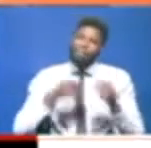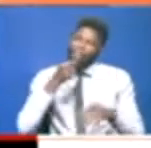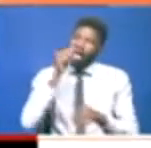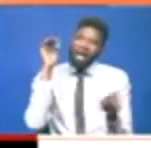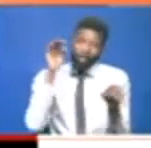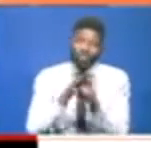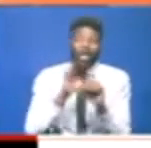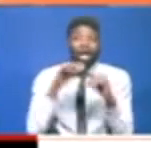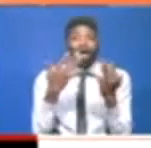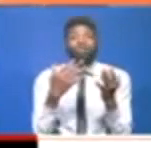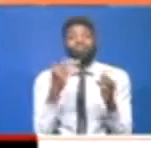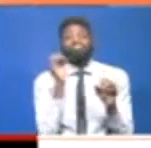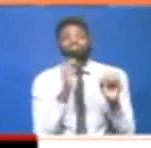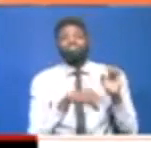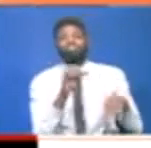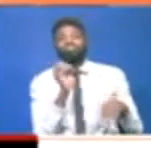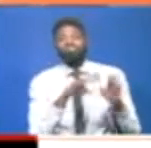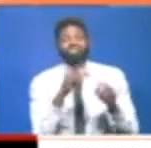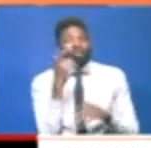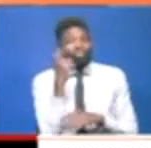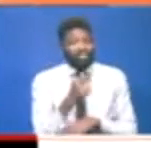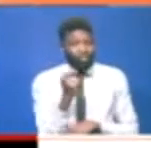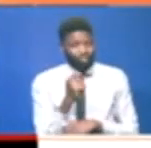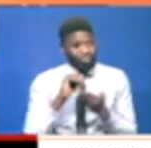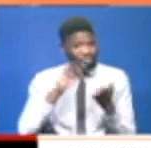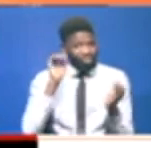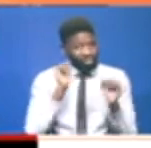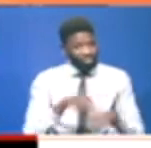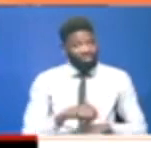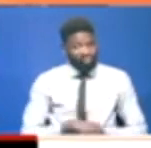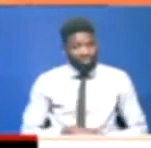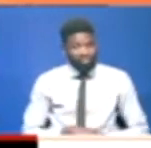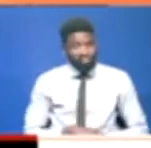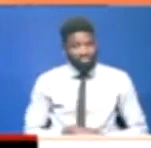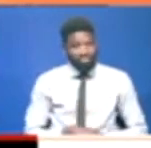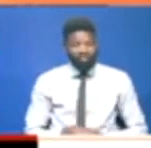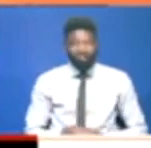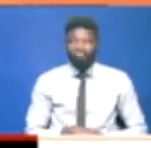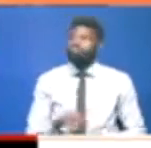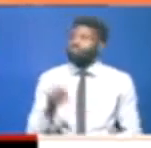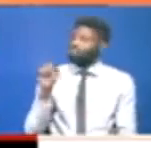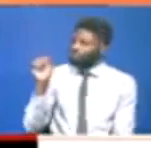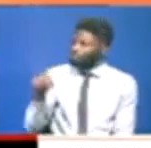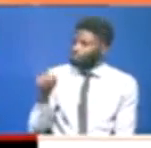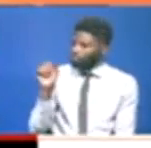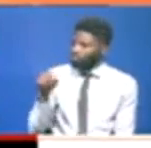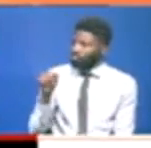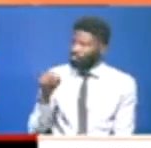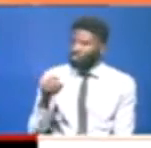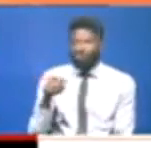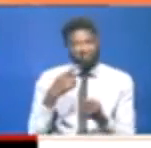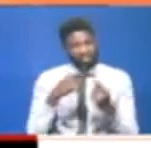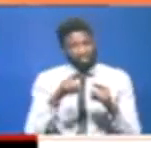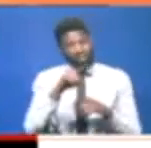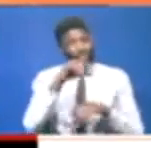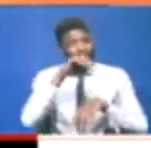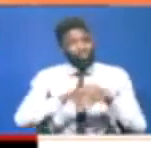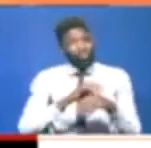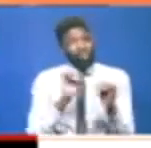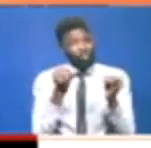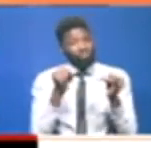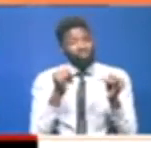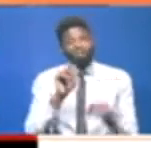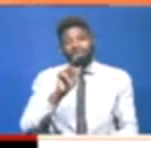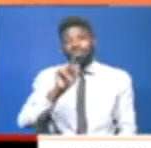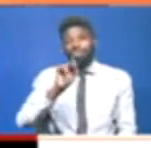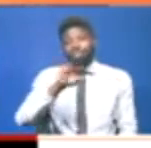by contributing to a pension scheme. Yes. Yes. Of course, that is not very good news to the taxman, but hey, that's